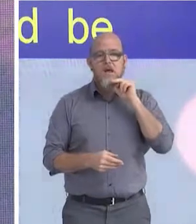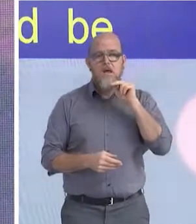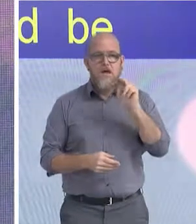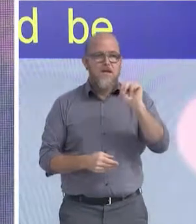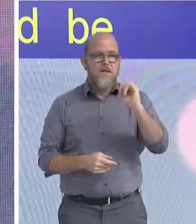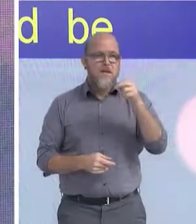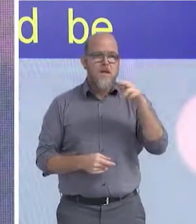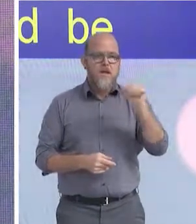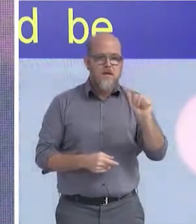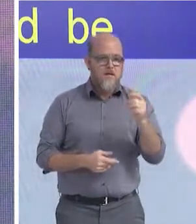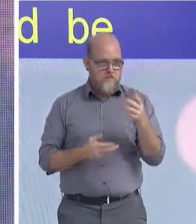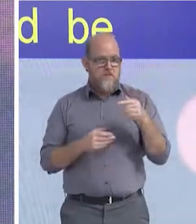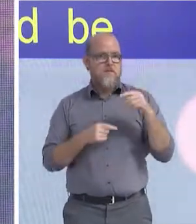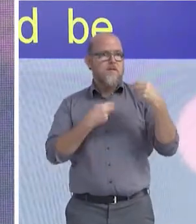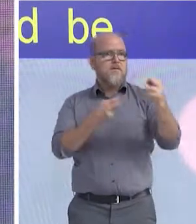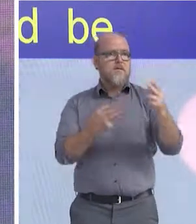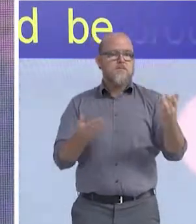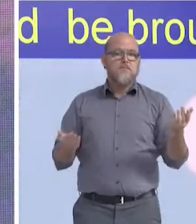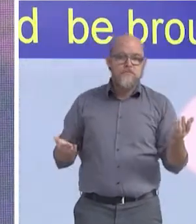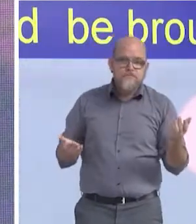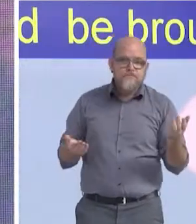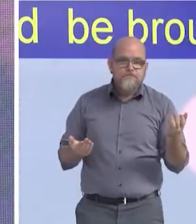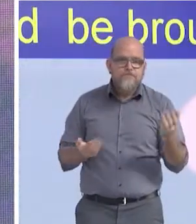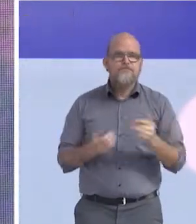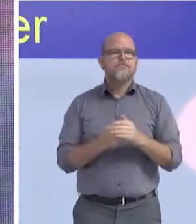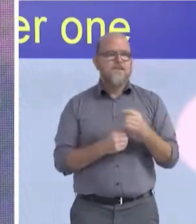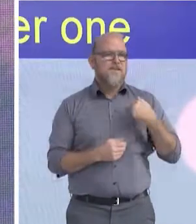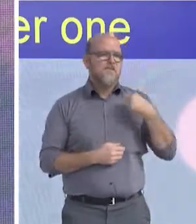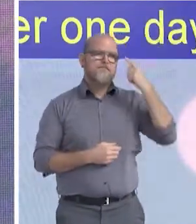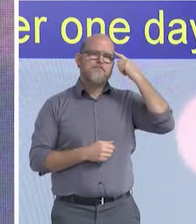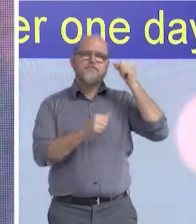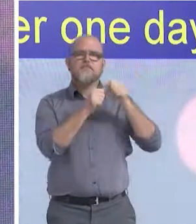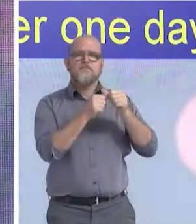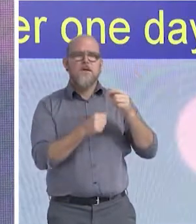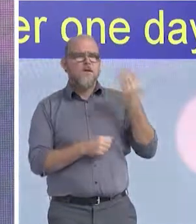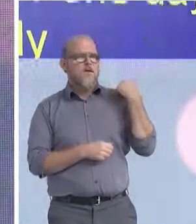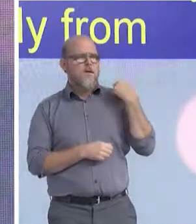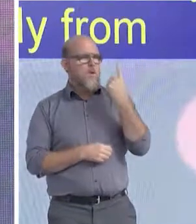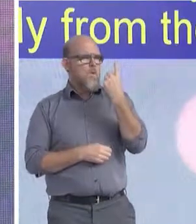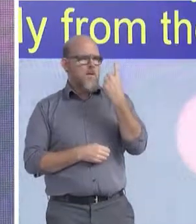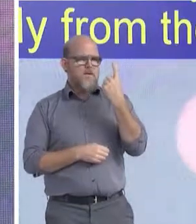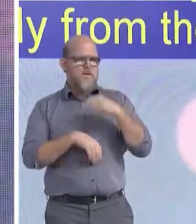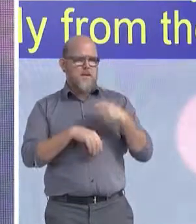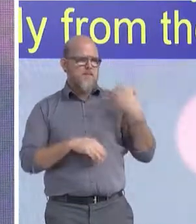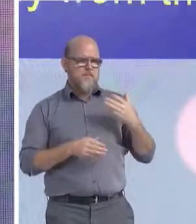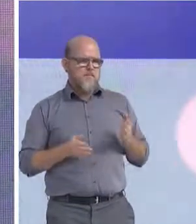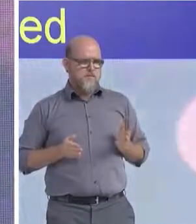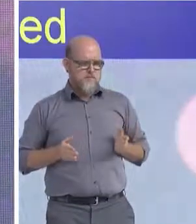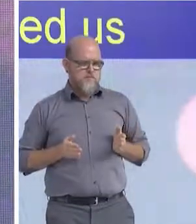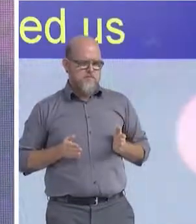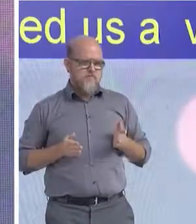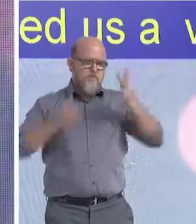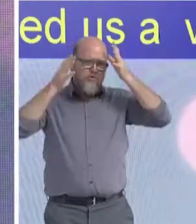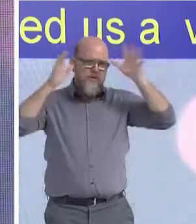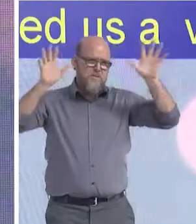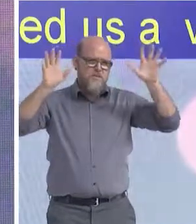like that. And I remember one day in Strasbourg, somebody from the Frontex came and showed us a video of the flight.